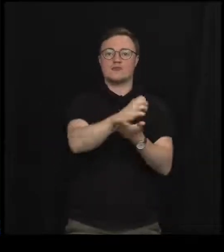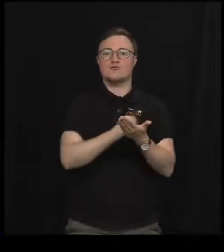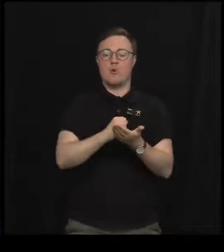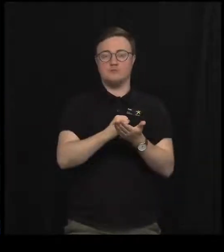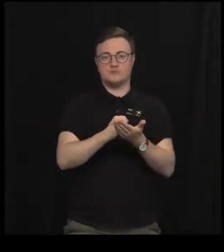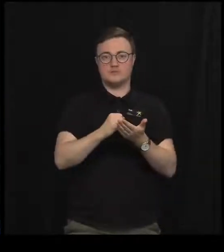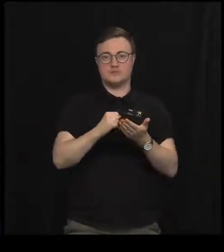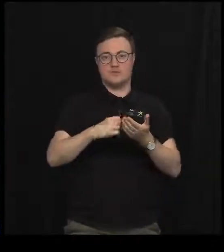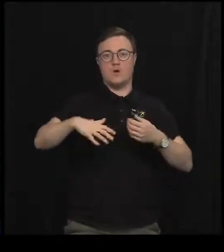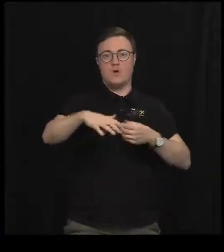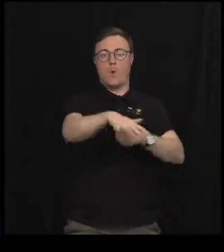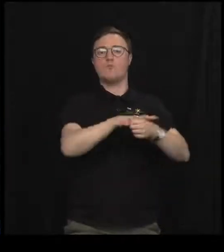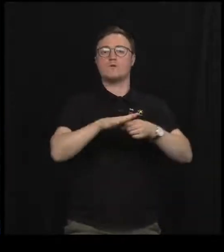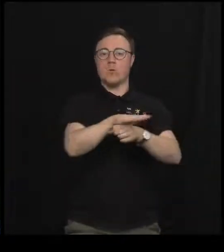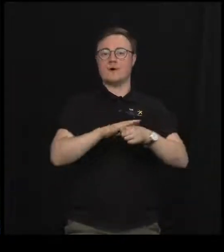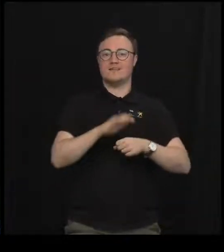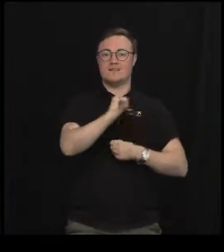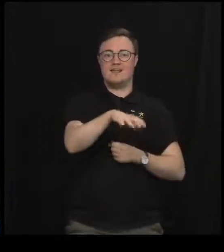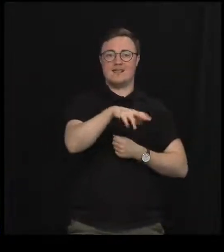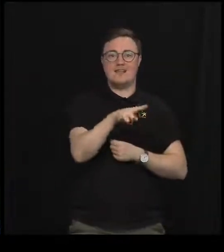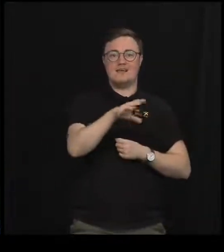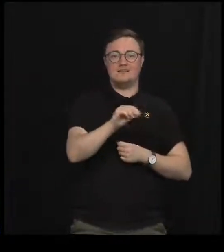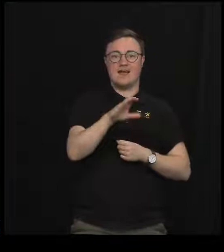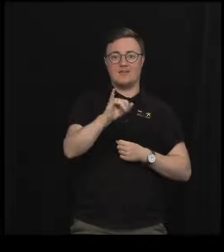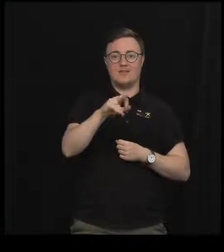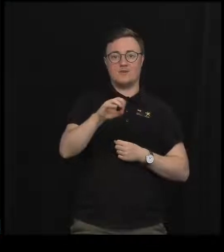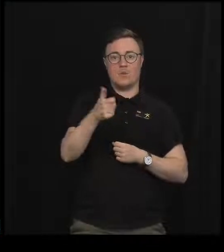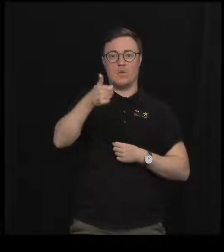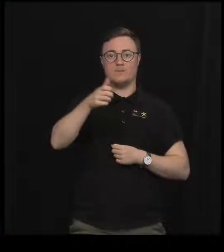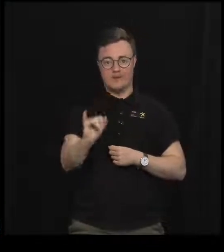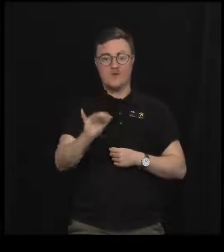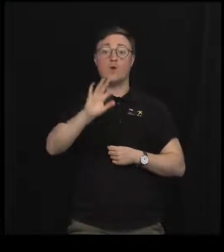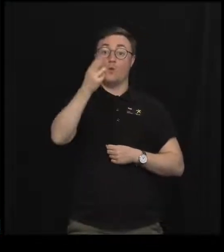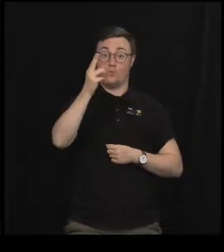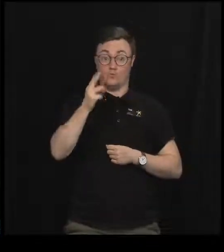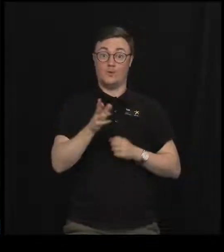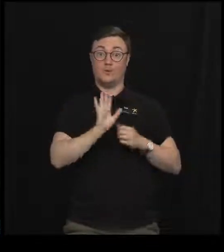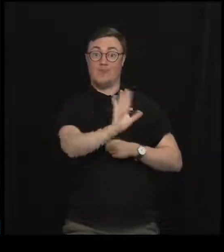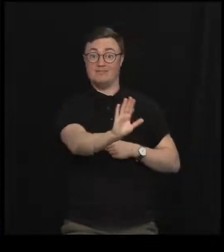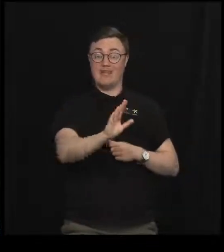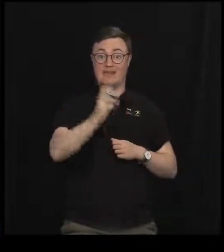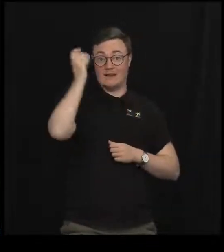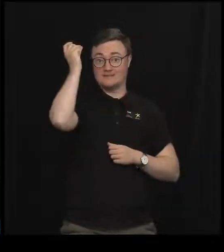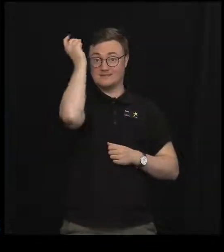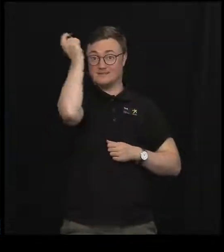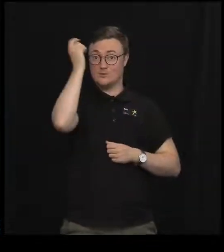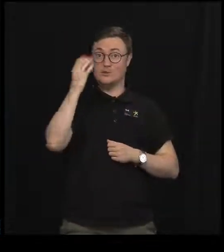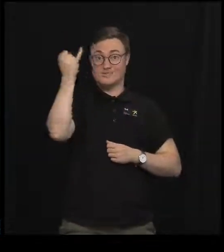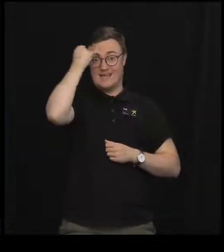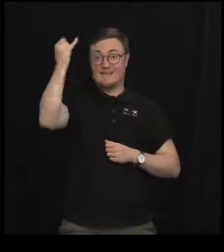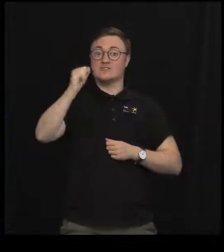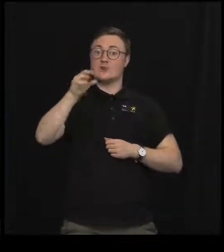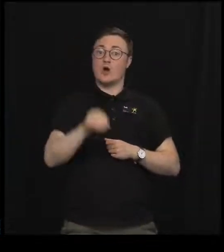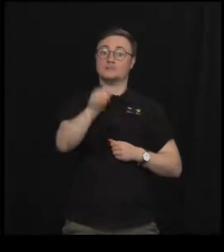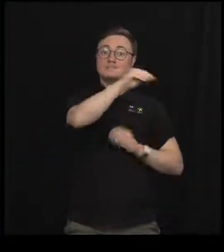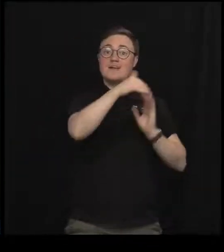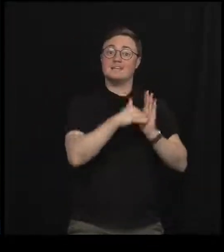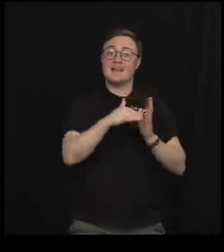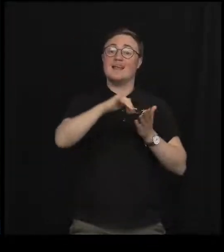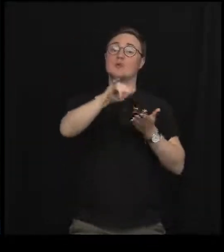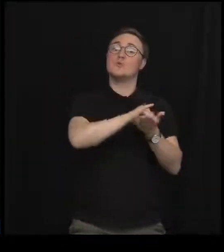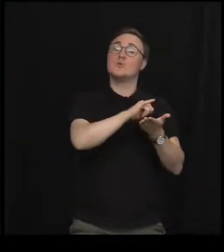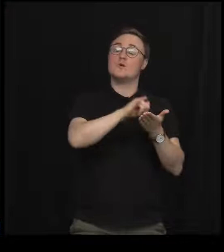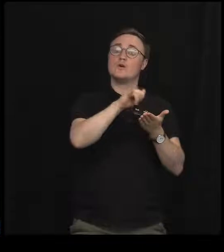Morgan Stanley Innovation Award, is now taken to New York City, I understand. So that is, I think, global collaboration and the